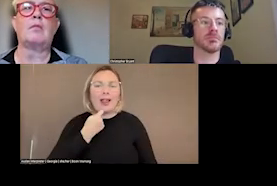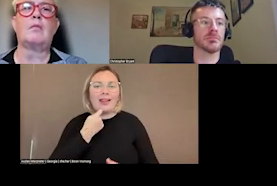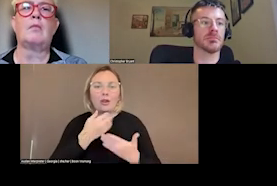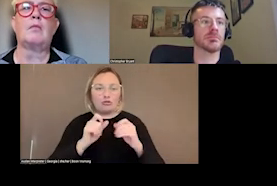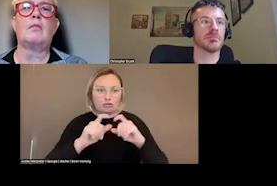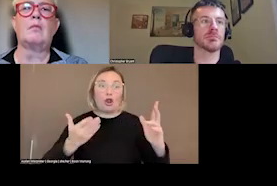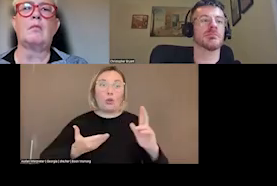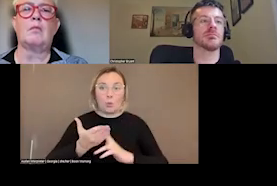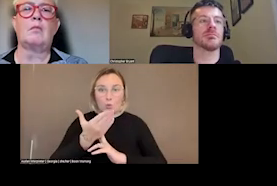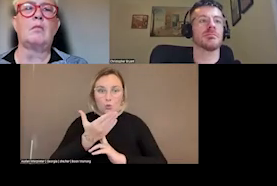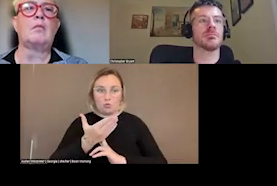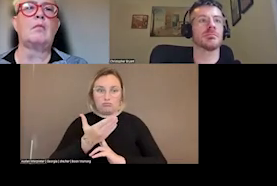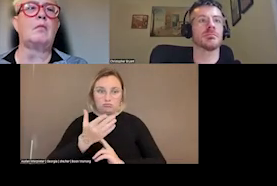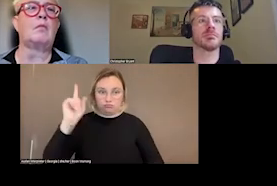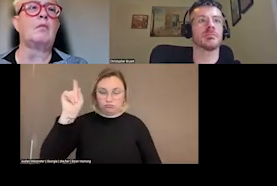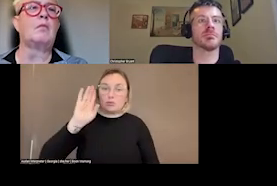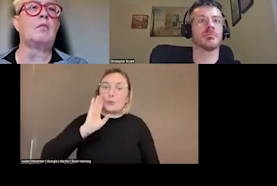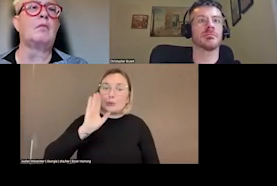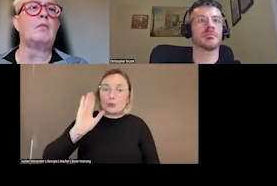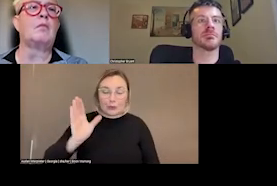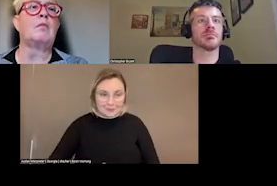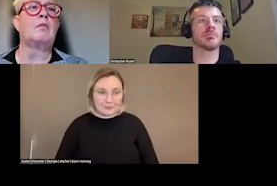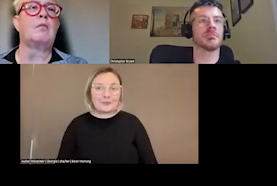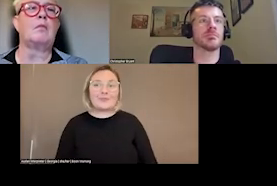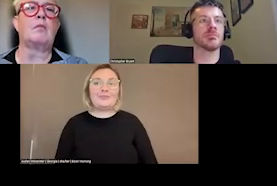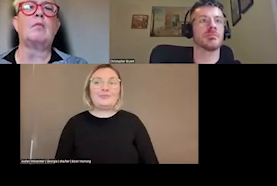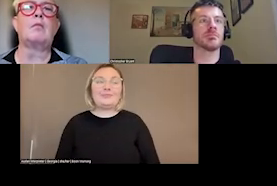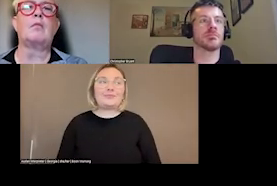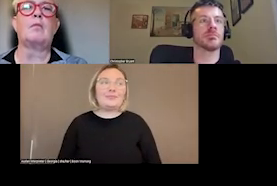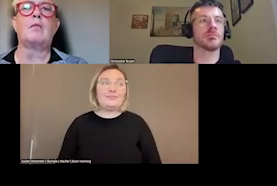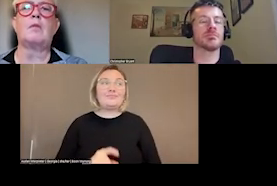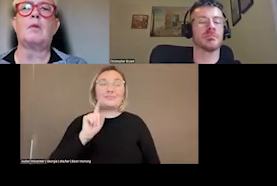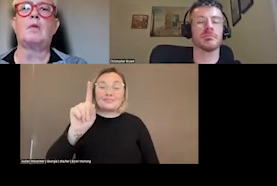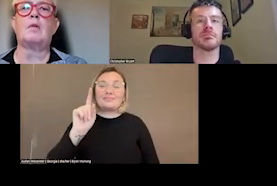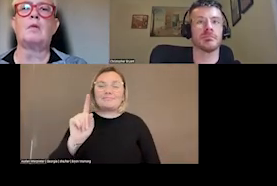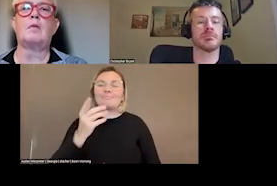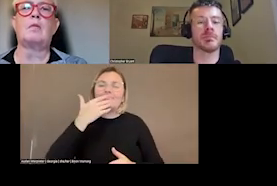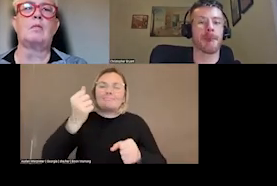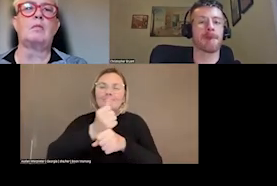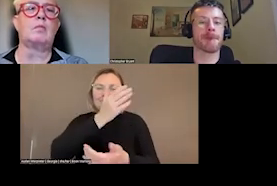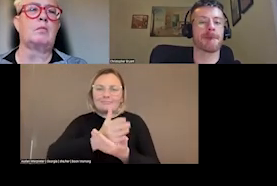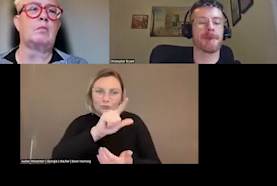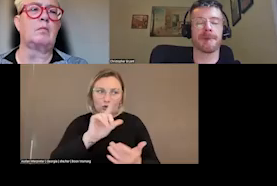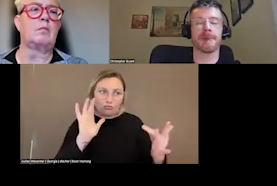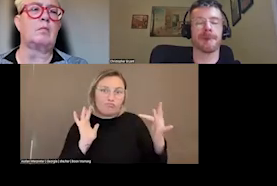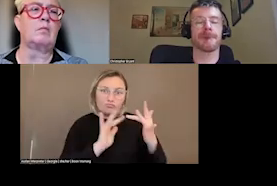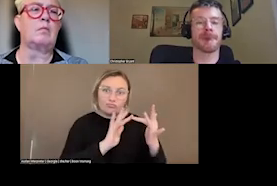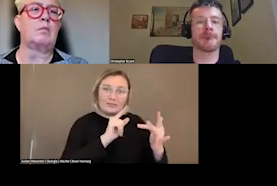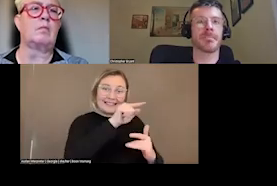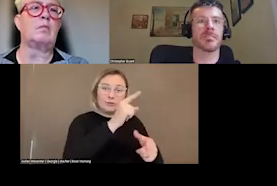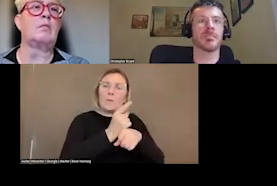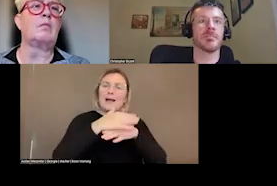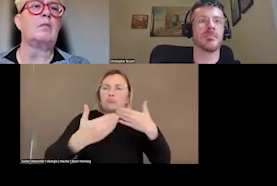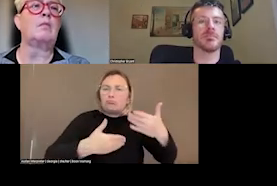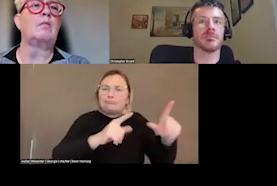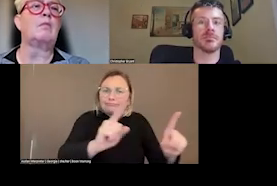screen throughout this conversation. But please make sure that you reach out to talk to them about the